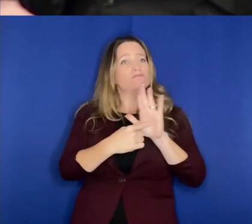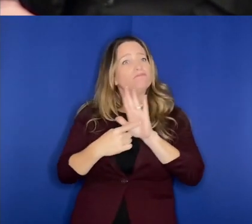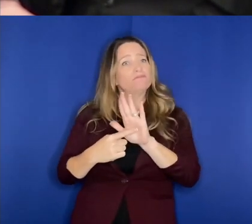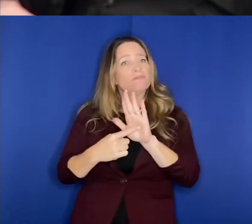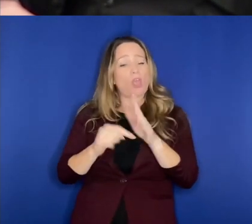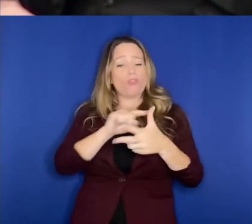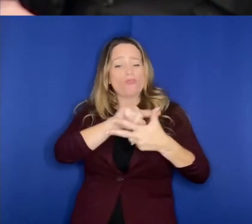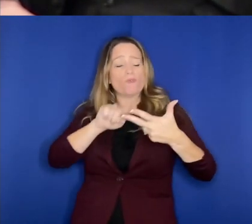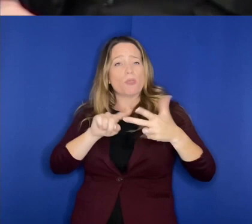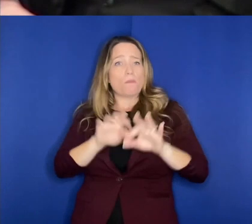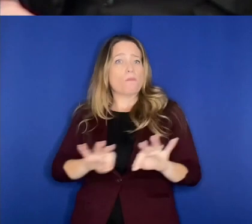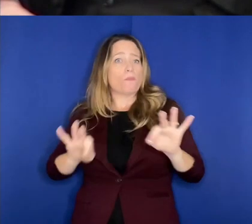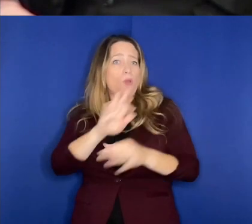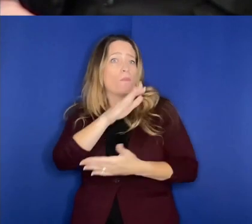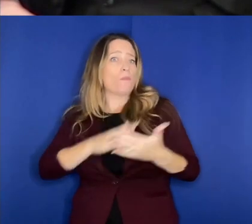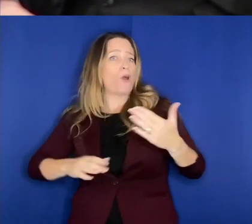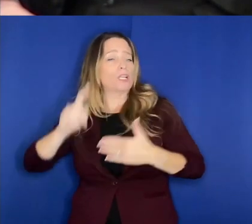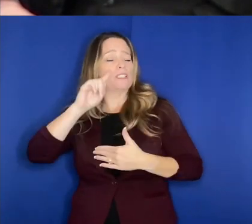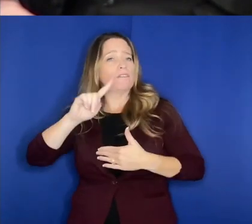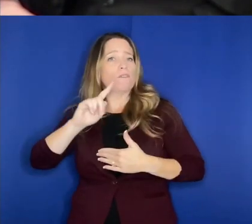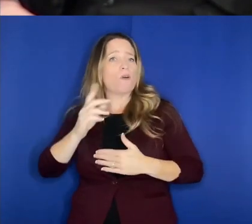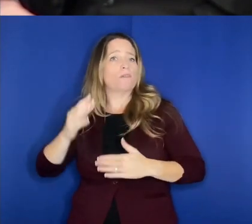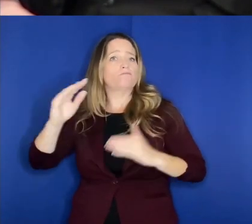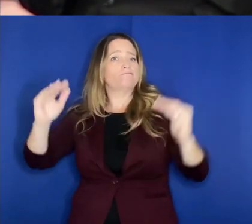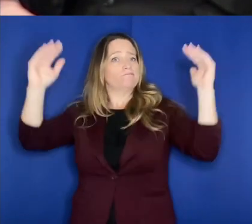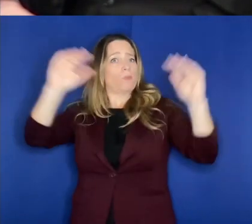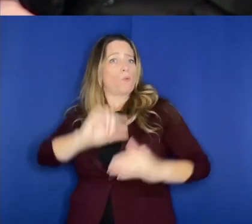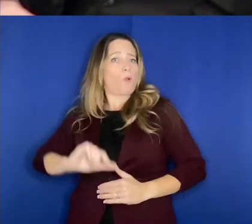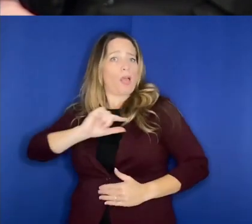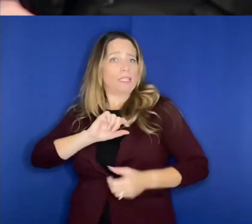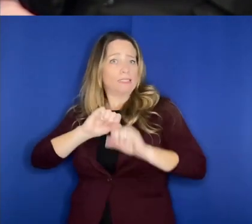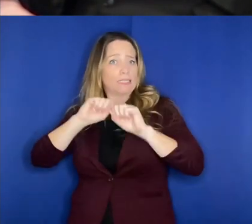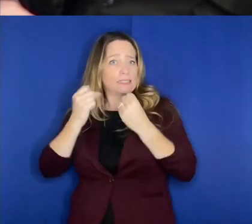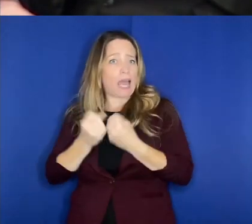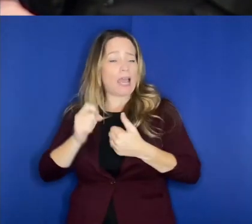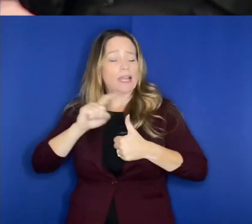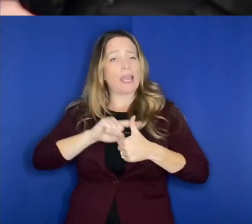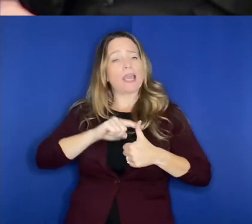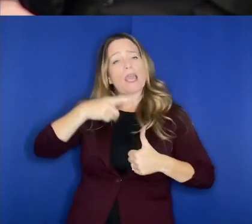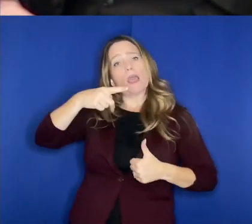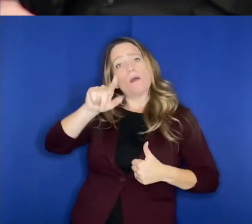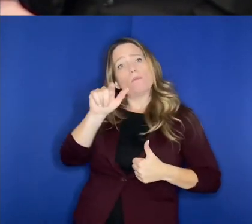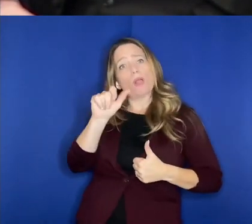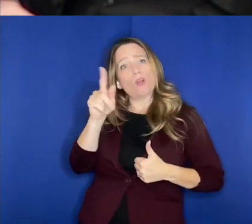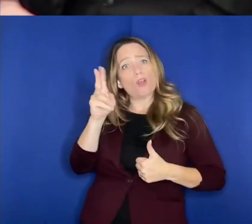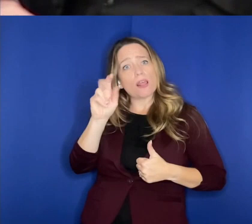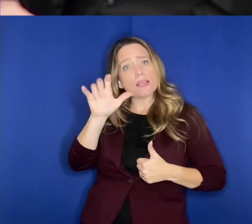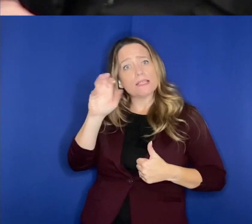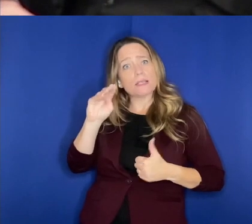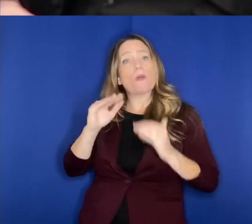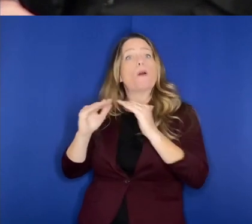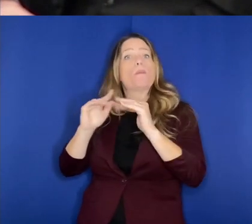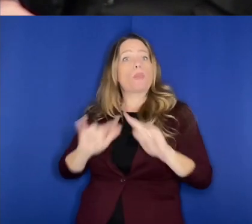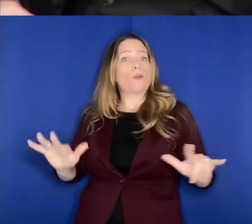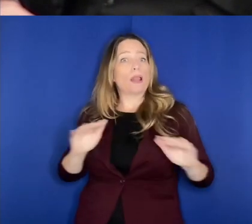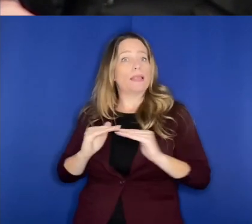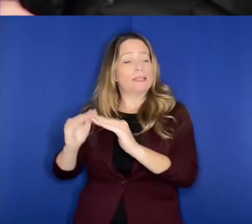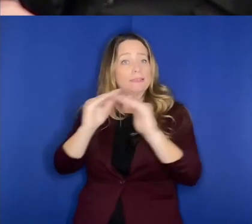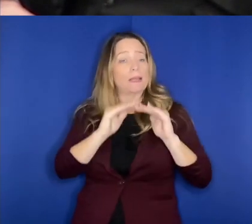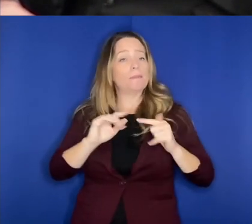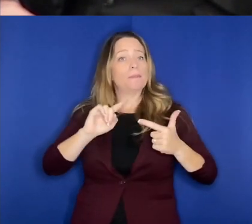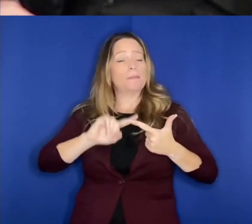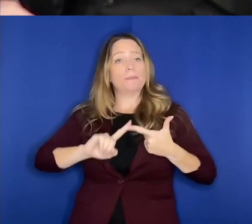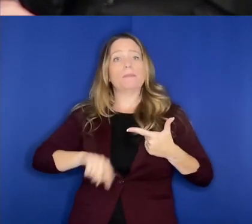three critical underpinnings of a quality civil society: a commitment to pluralism,